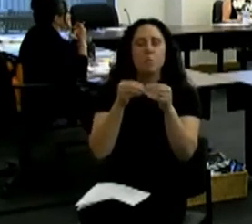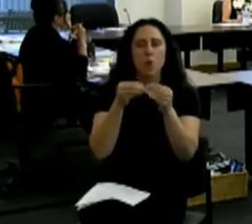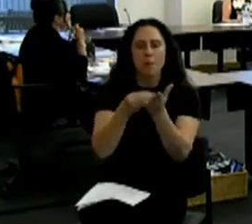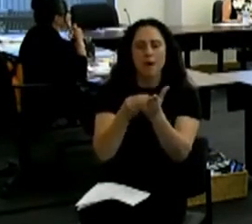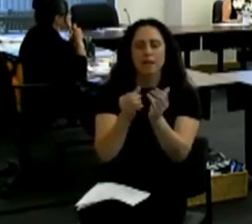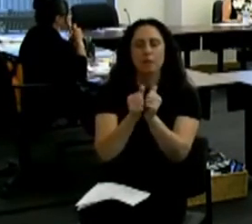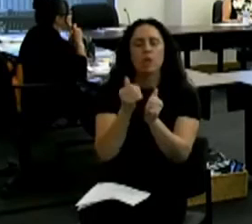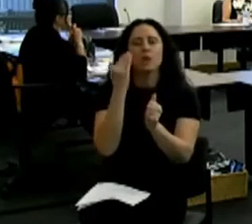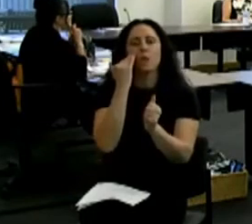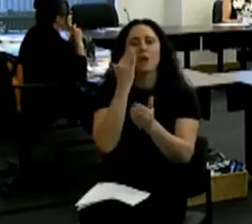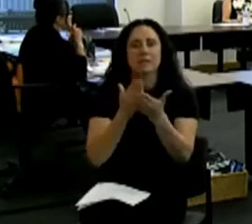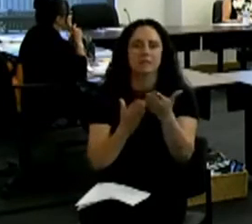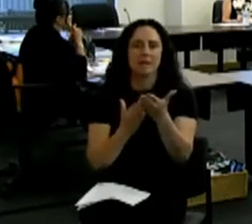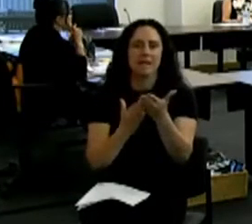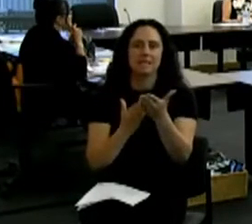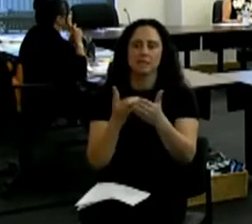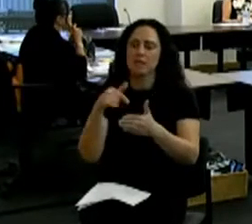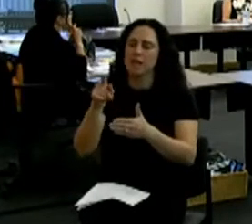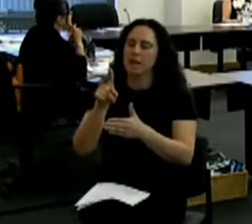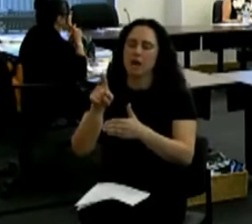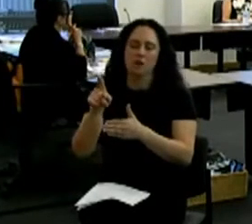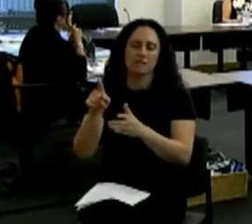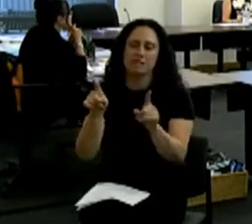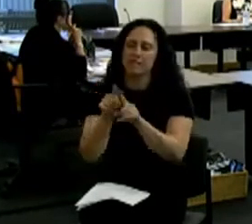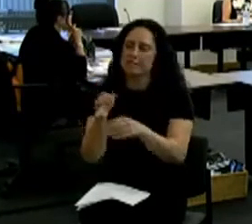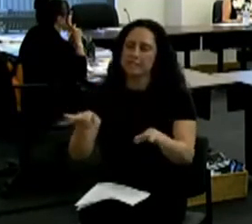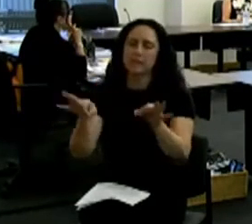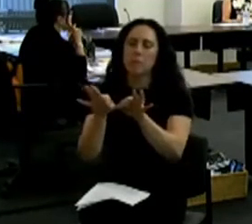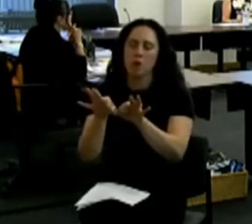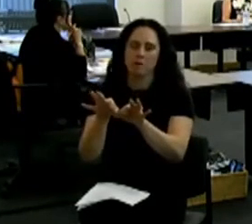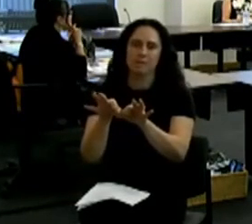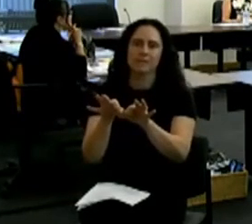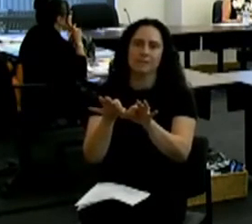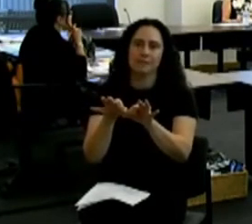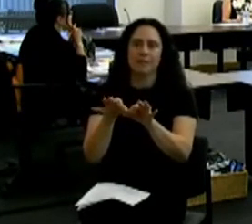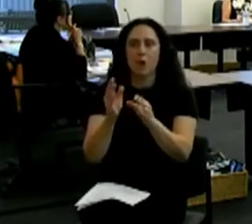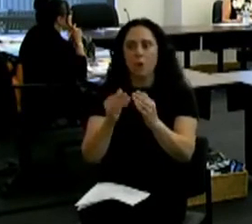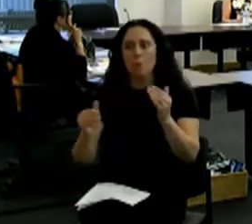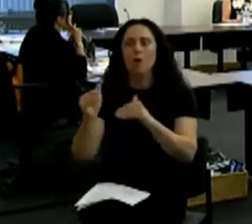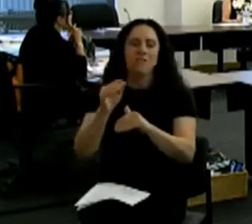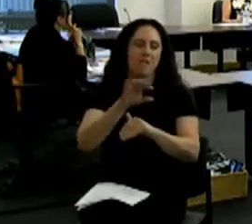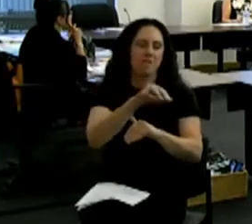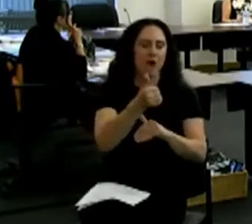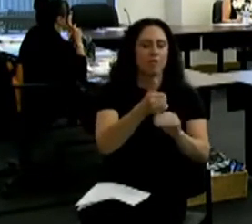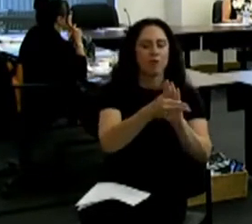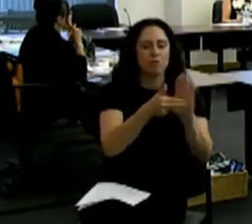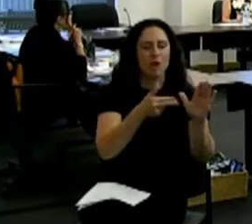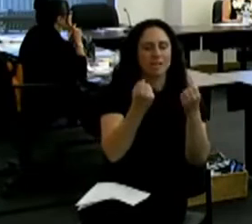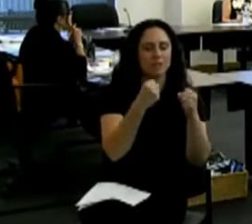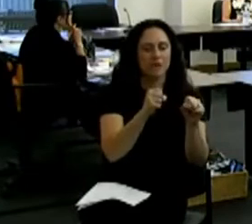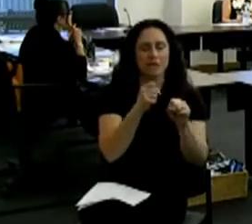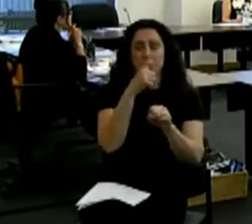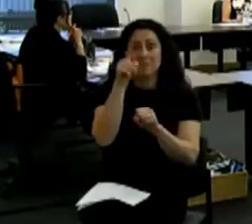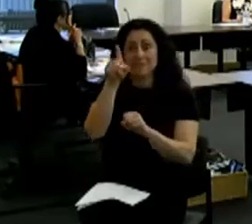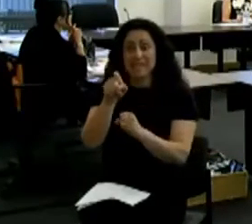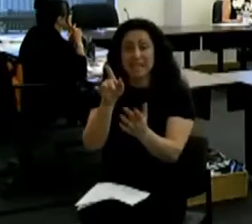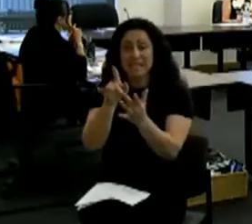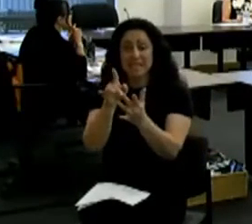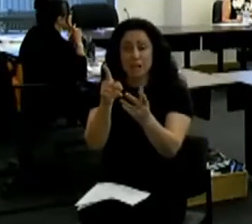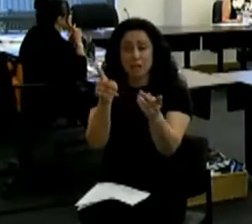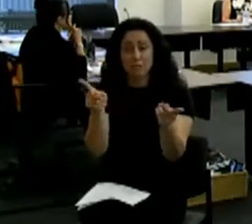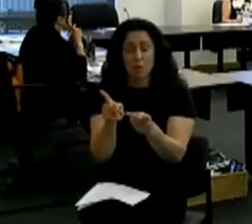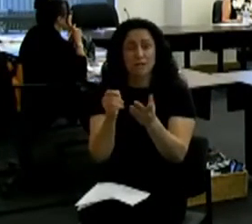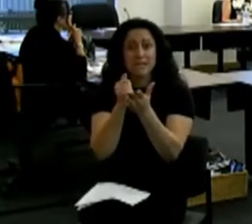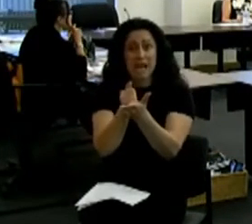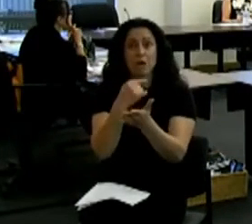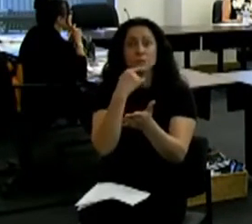pieces. They are just as important, if not more, to our brand and our strategy, because we need those touch points to help tell